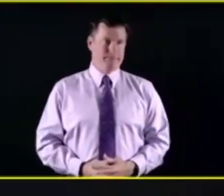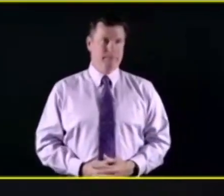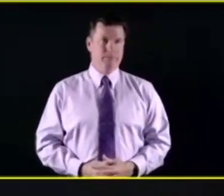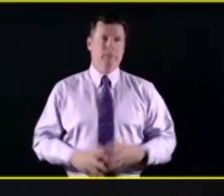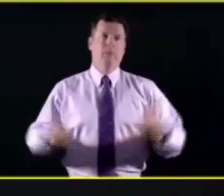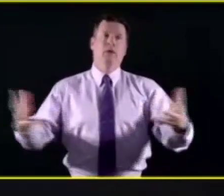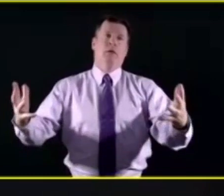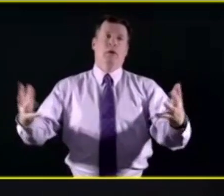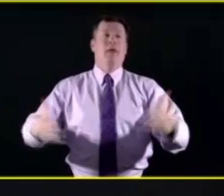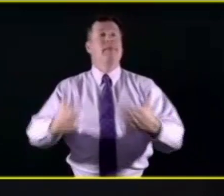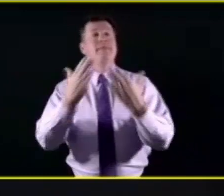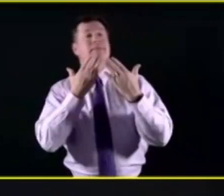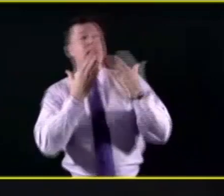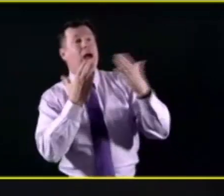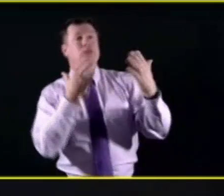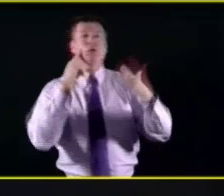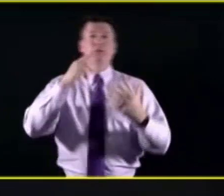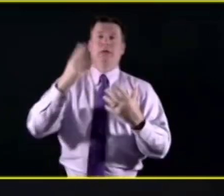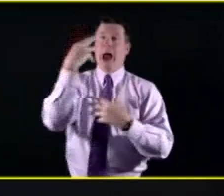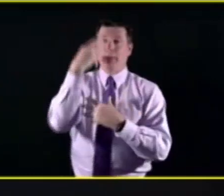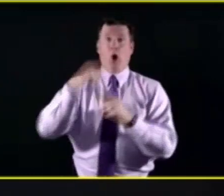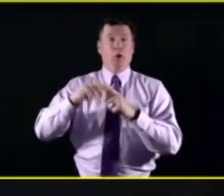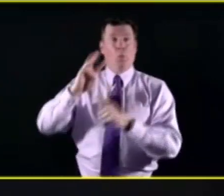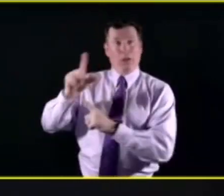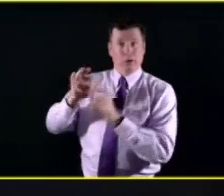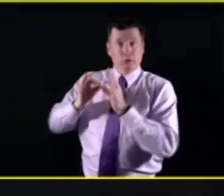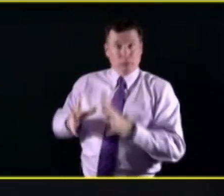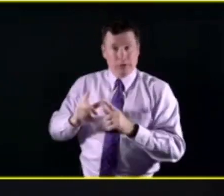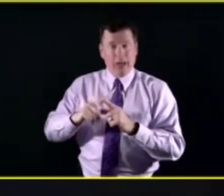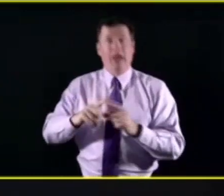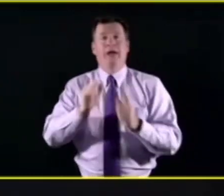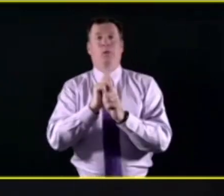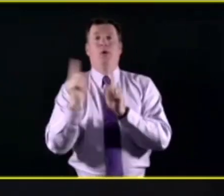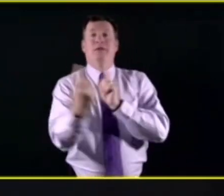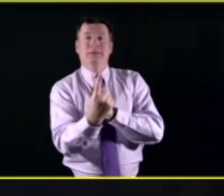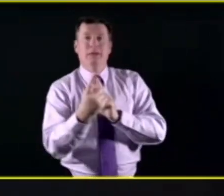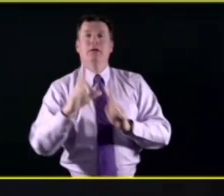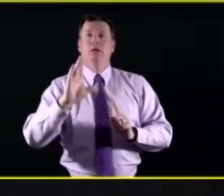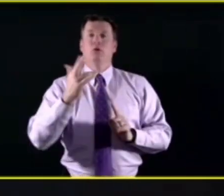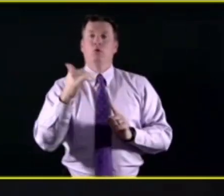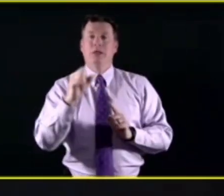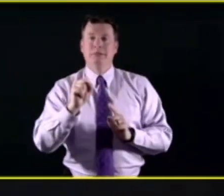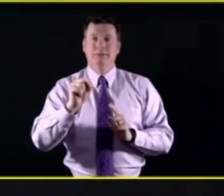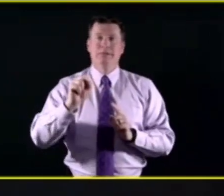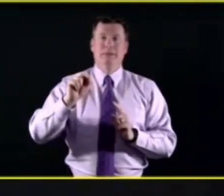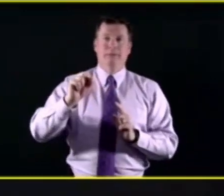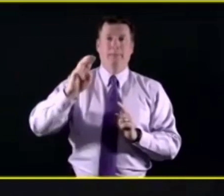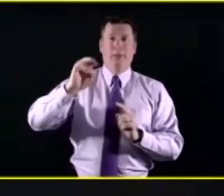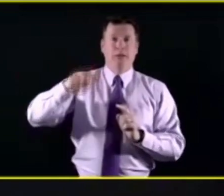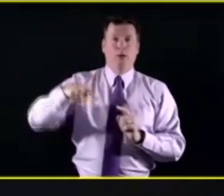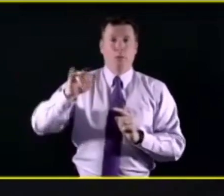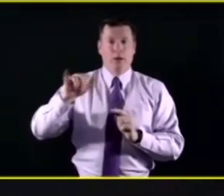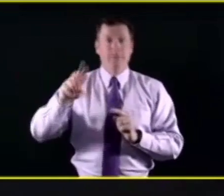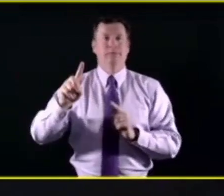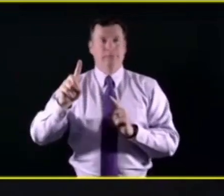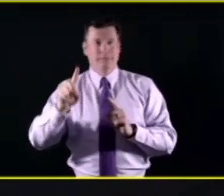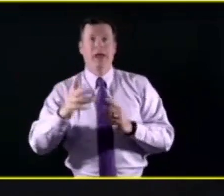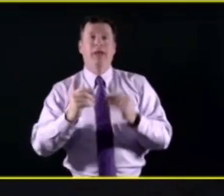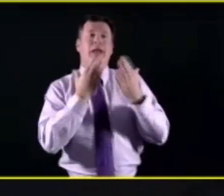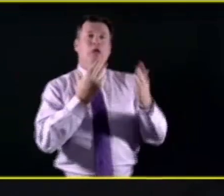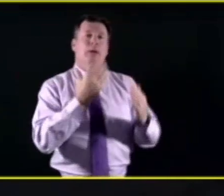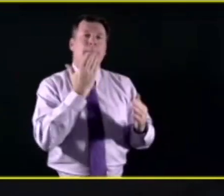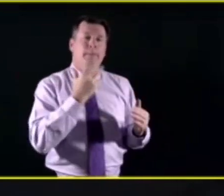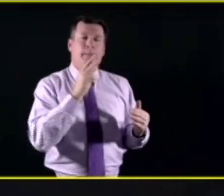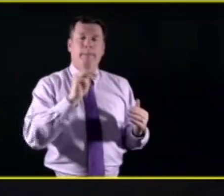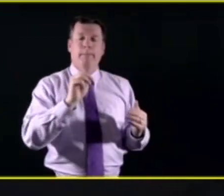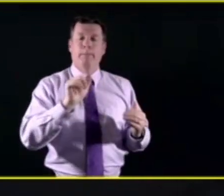Underwood from our ASL Interpretive Services group. Patty Singer, Minority Reporter, do you have a question? Yes, Chip,